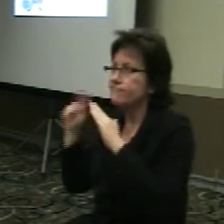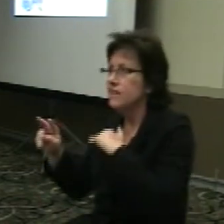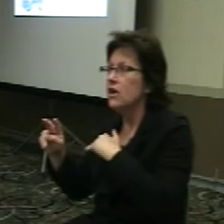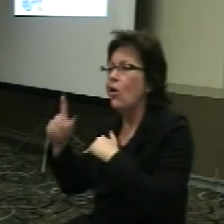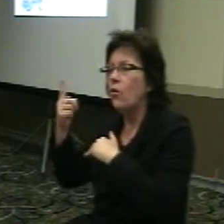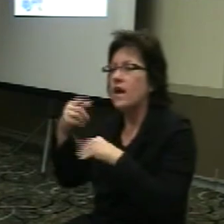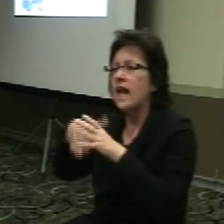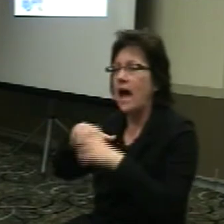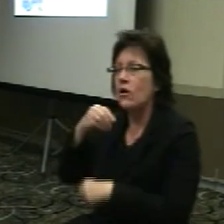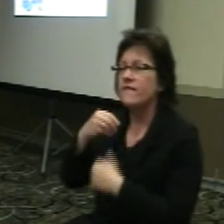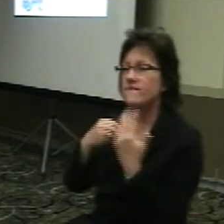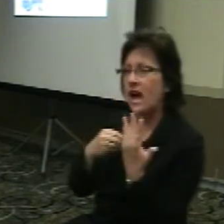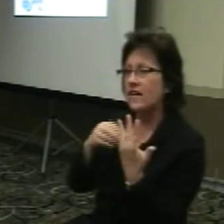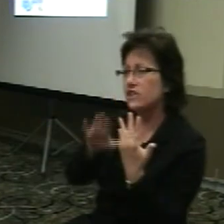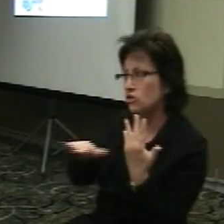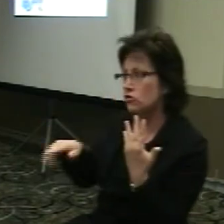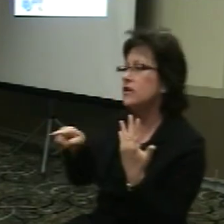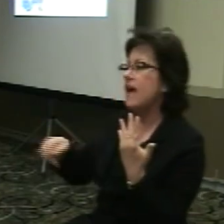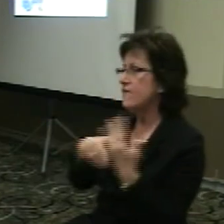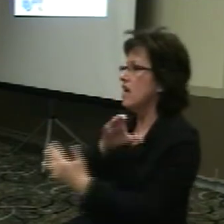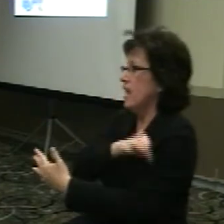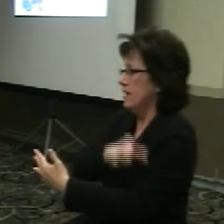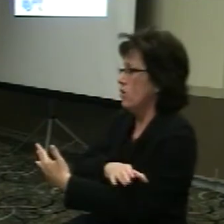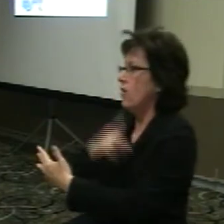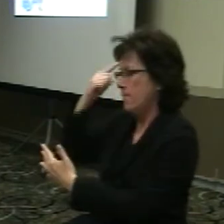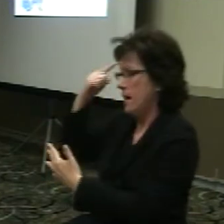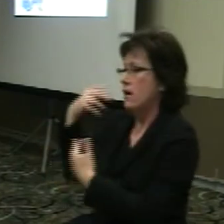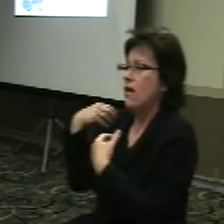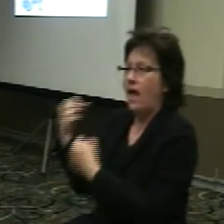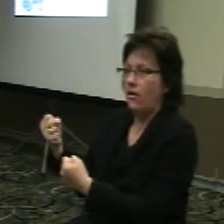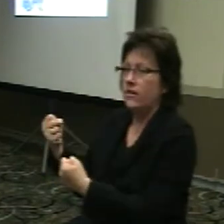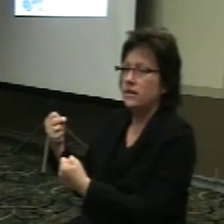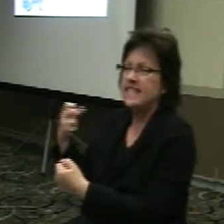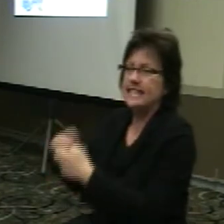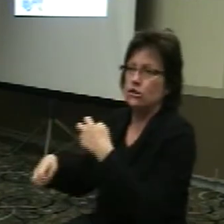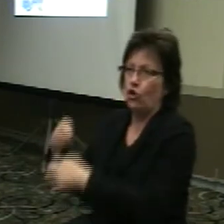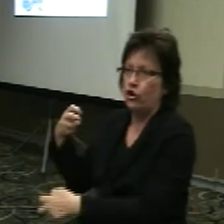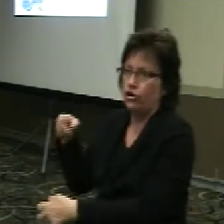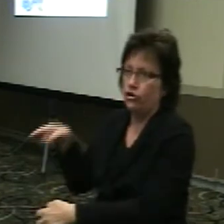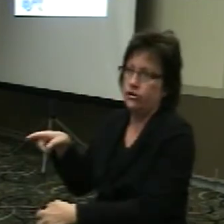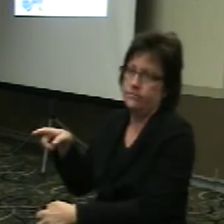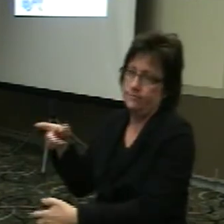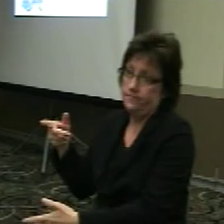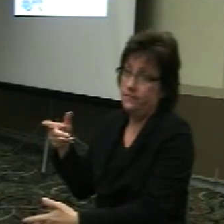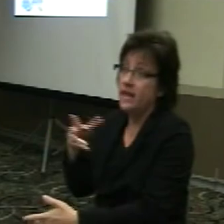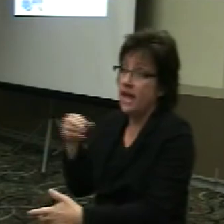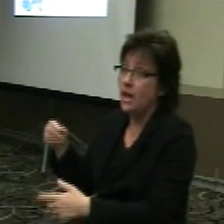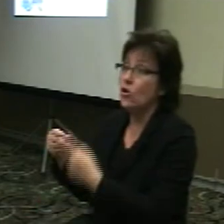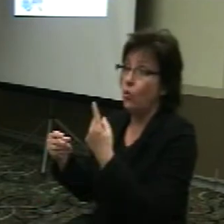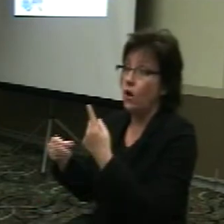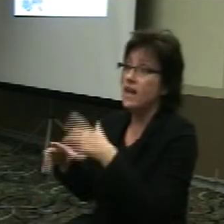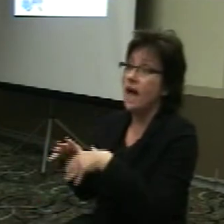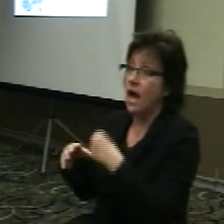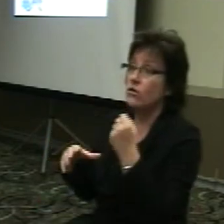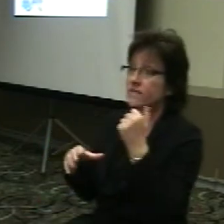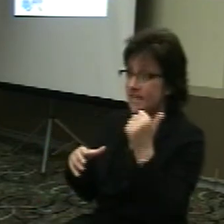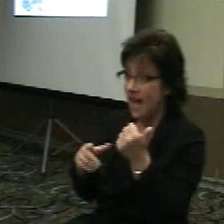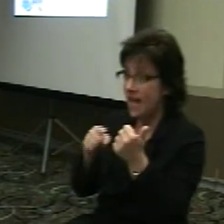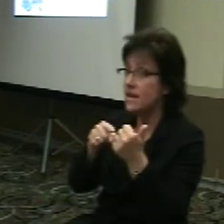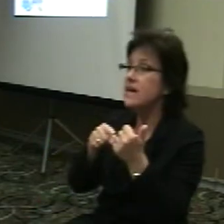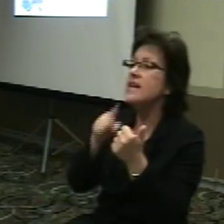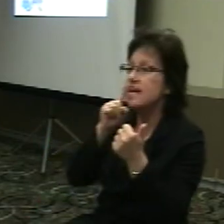front of you has a clinical mental health disorder, and 1 in 10 that would be at a clinical level.